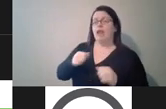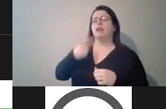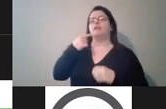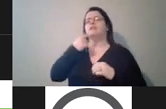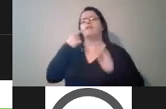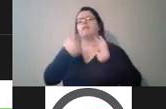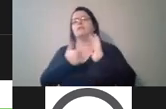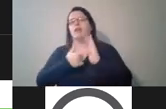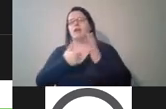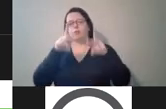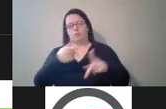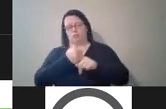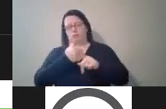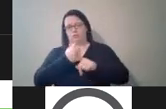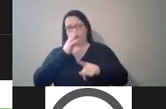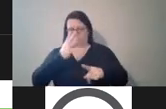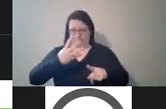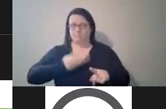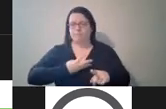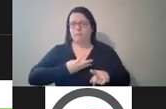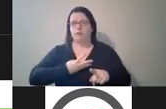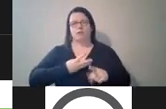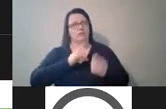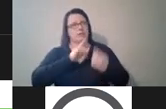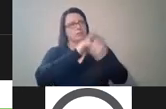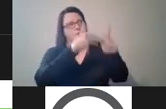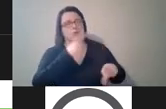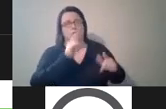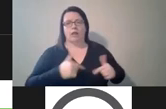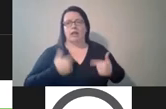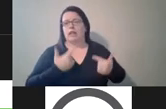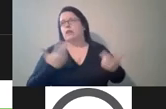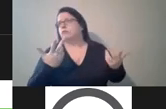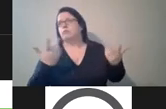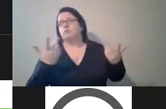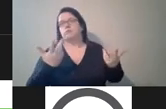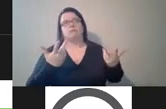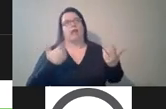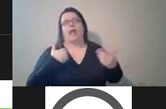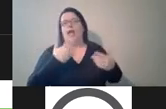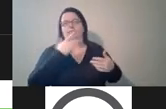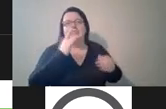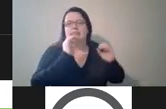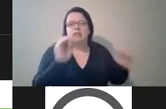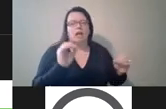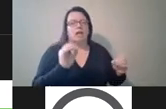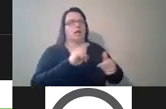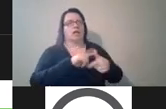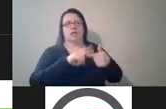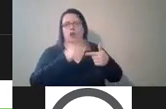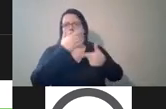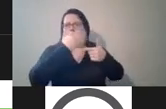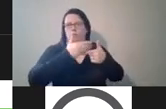of self-neglect, and folks come across, for example, an adult who's living with, for example, I don't know, no heat, and there's some windows removed